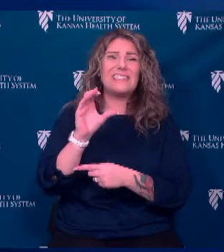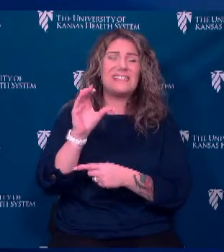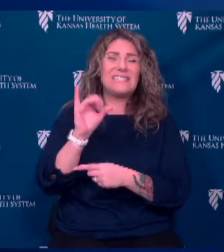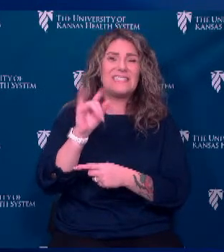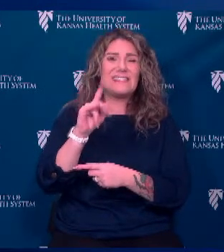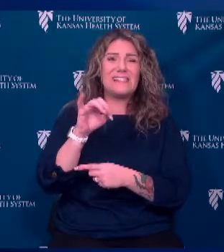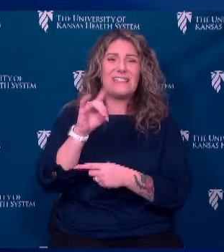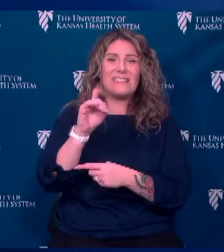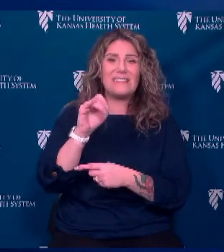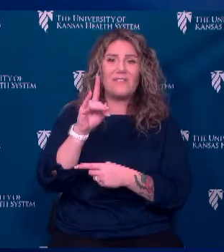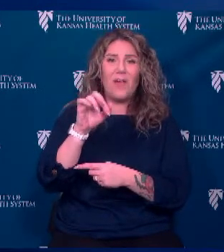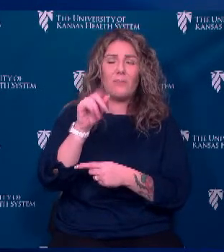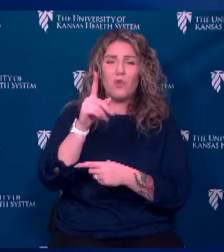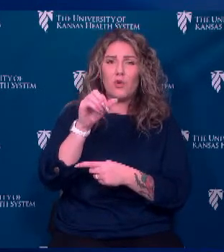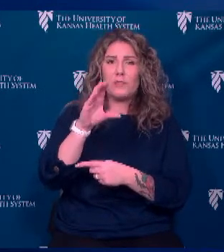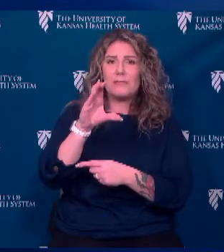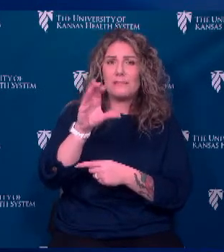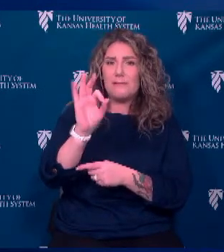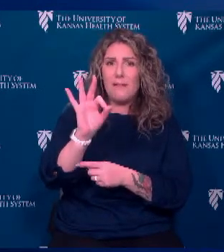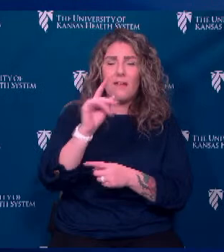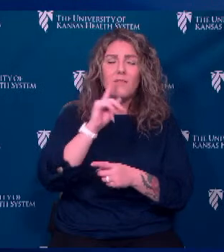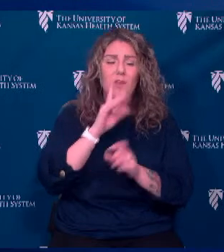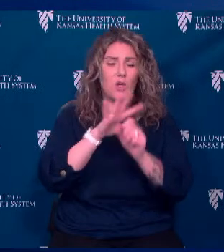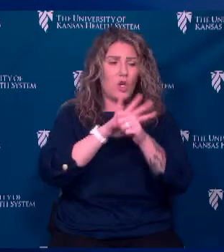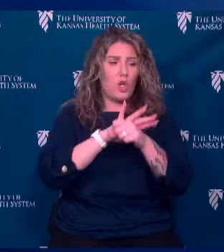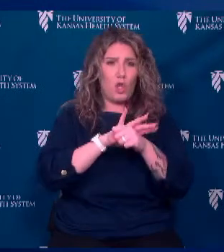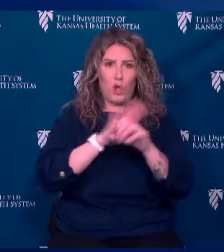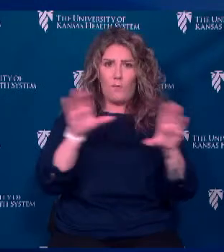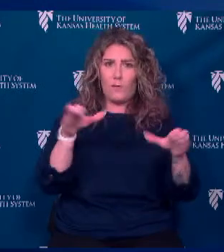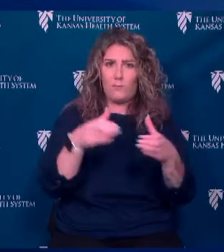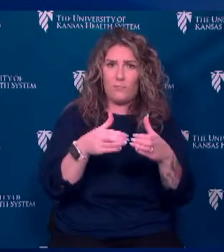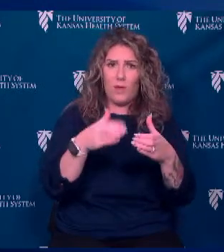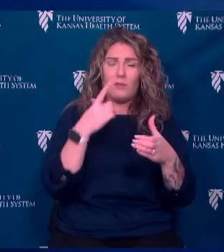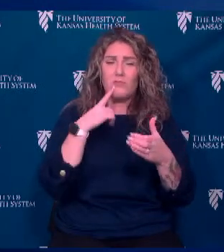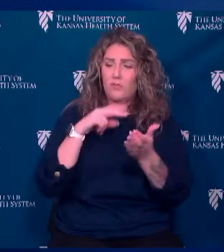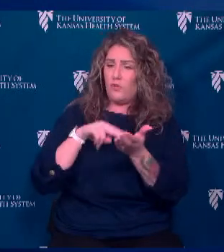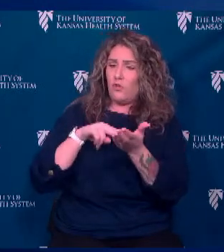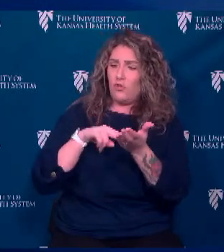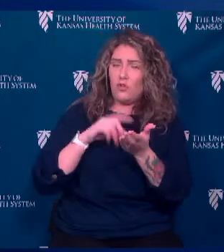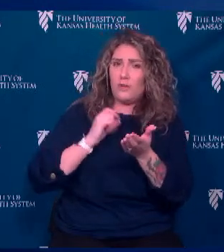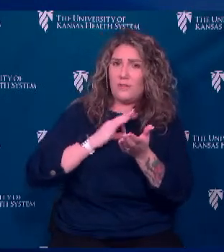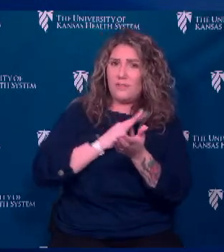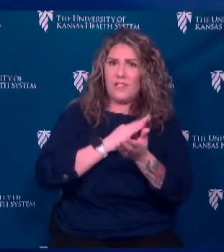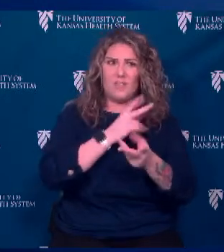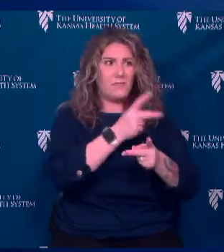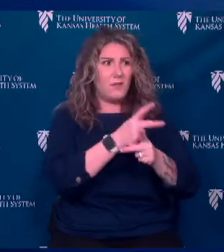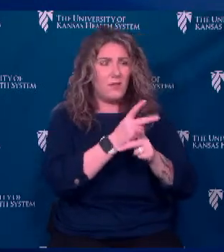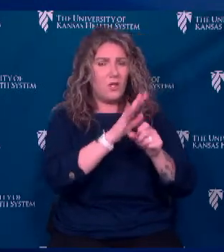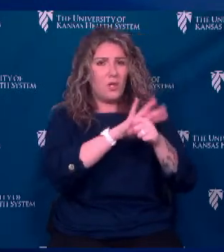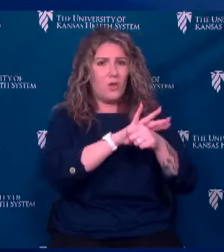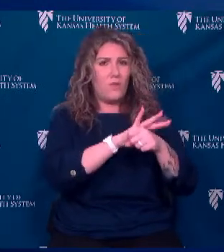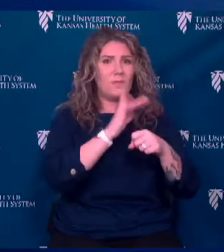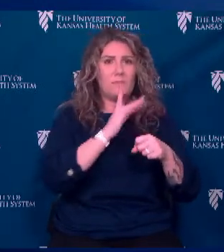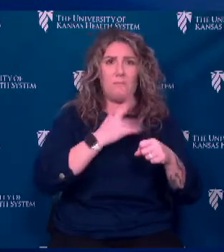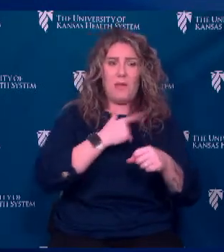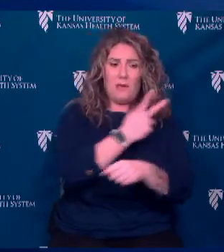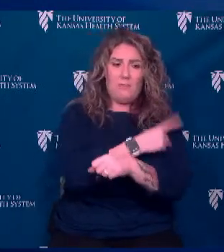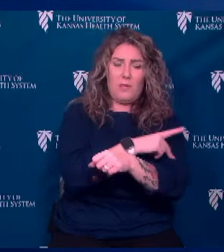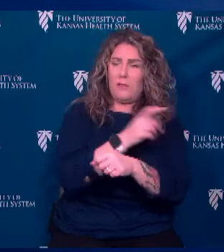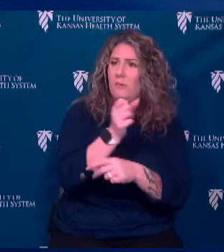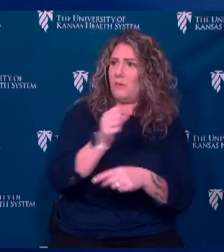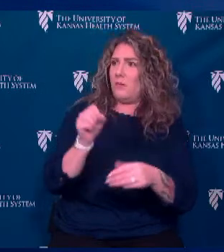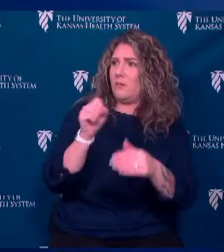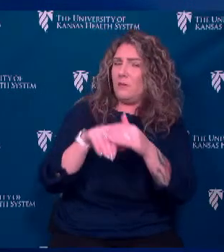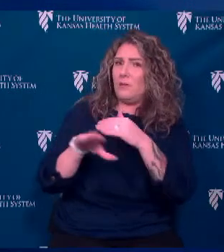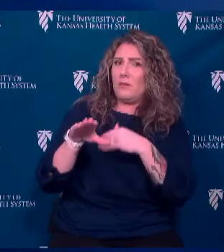CF patients. That became a COVID ward. So the nursing staff who we've trained in cystic fibrosis are taking care now of the COVID patients. My patients were to a different unit, went to the